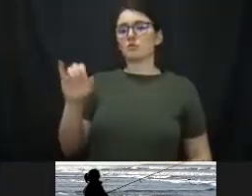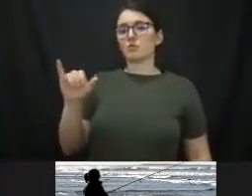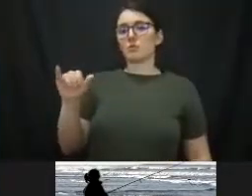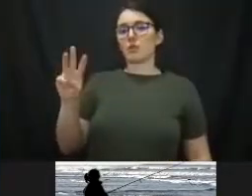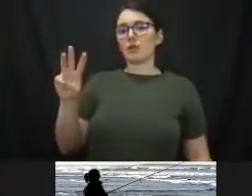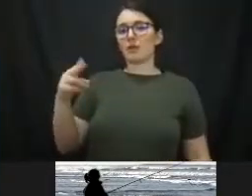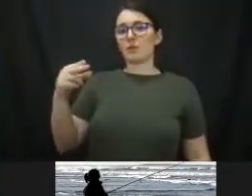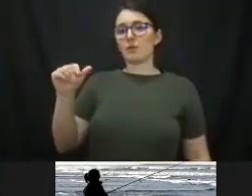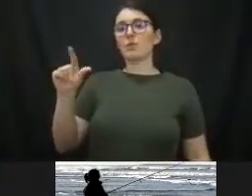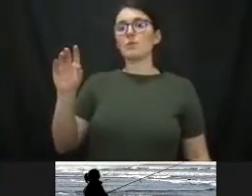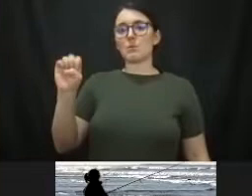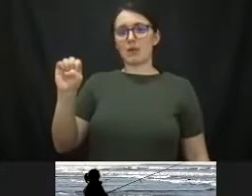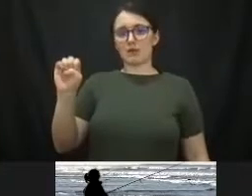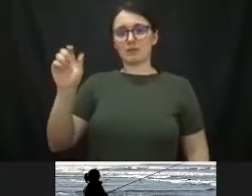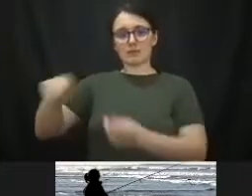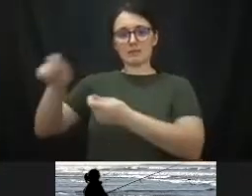Oh!